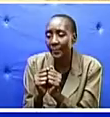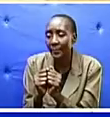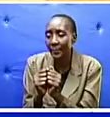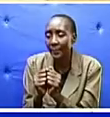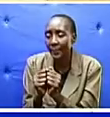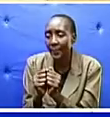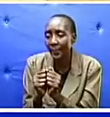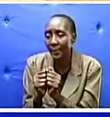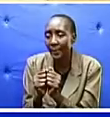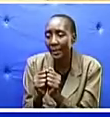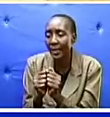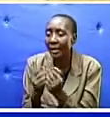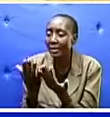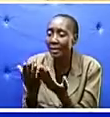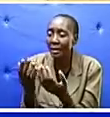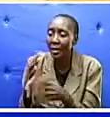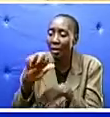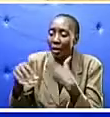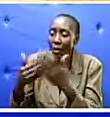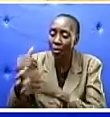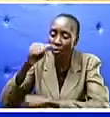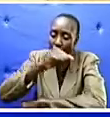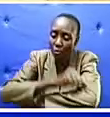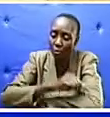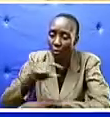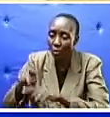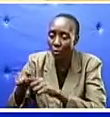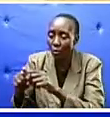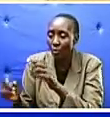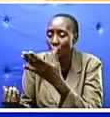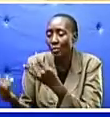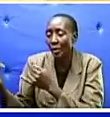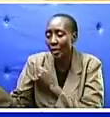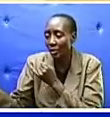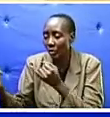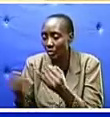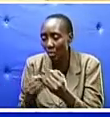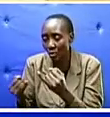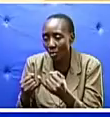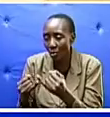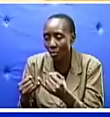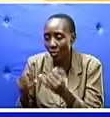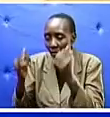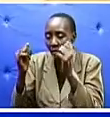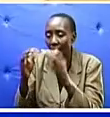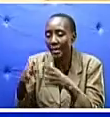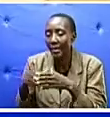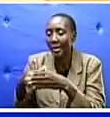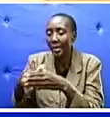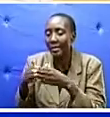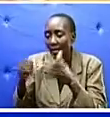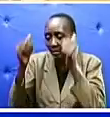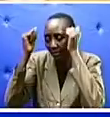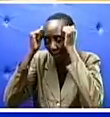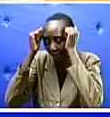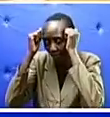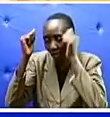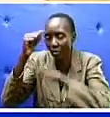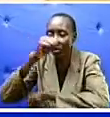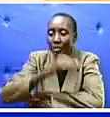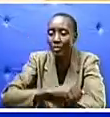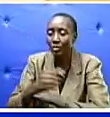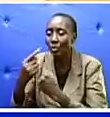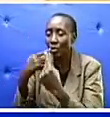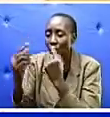always school to introduce about things of sex education in school. Talk to these children about their